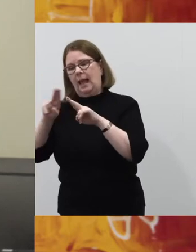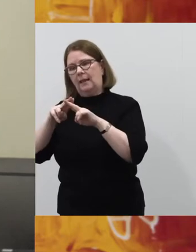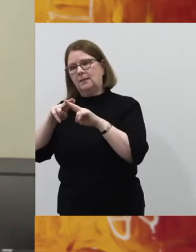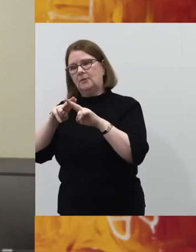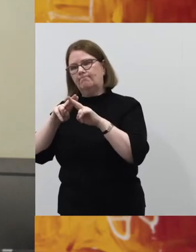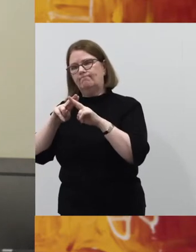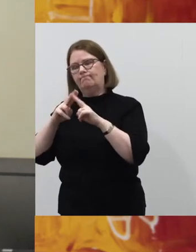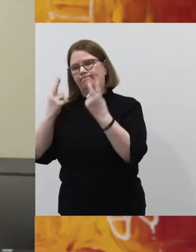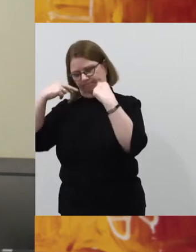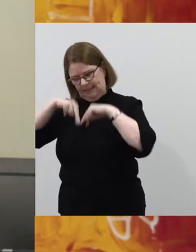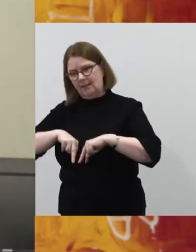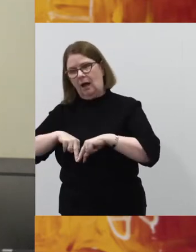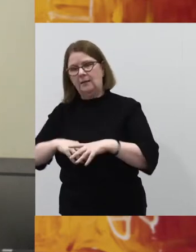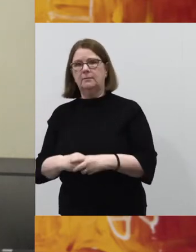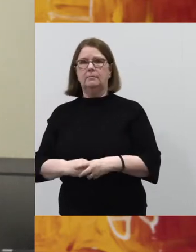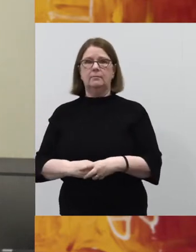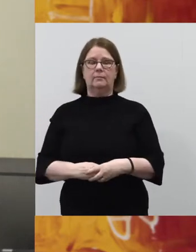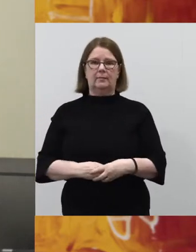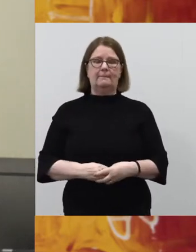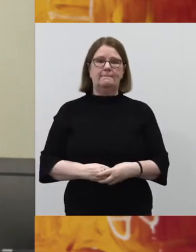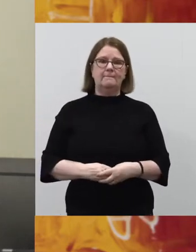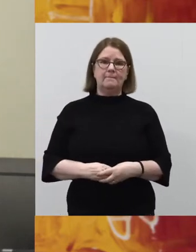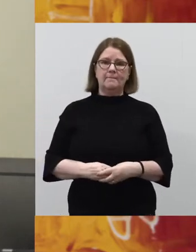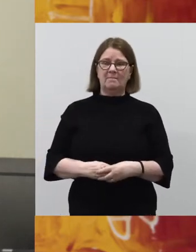well-being by providing the time to address